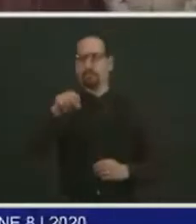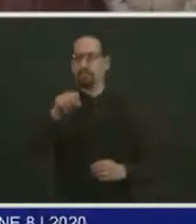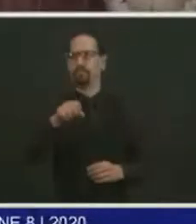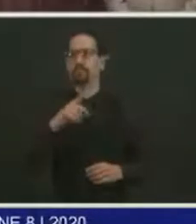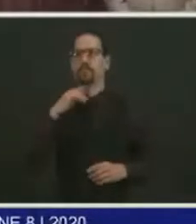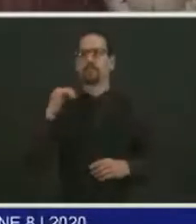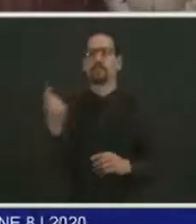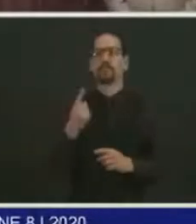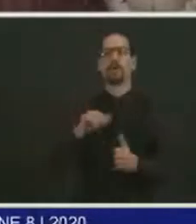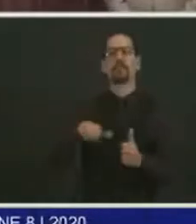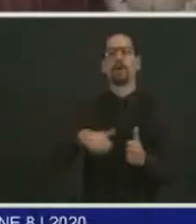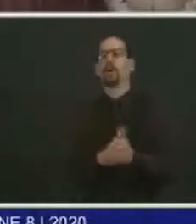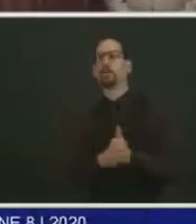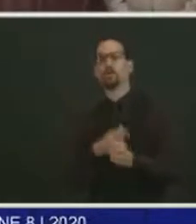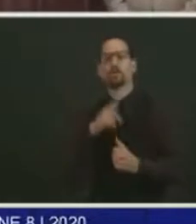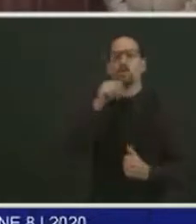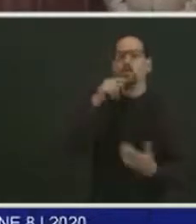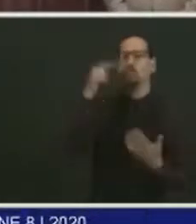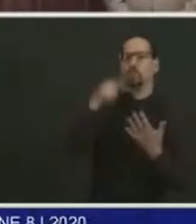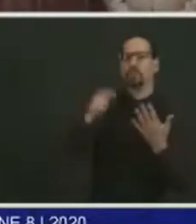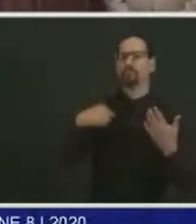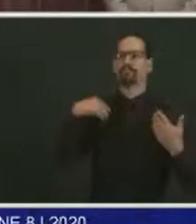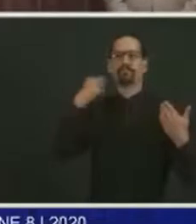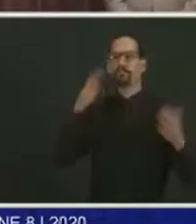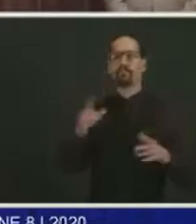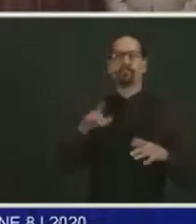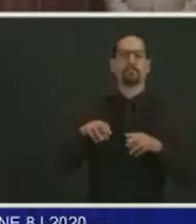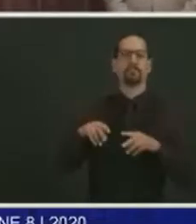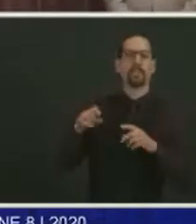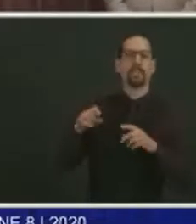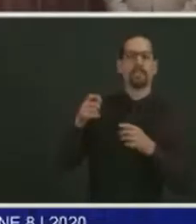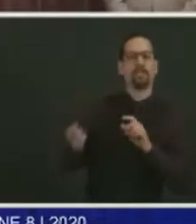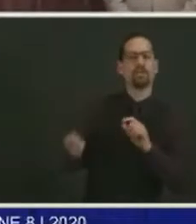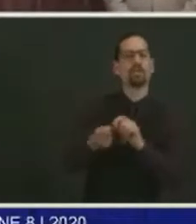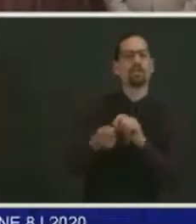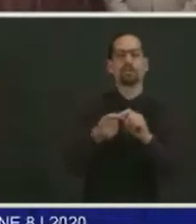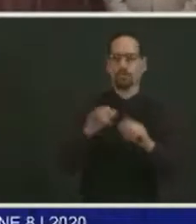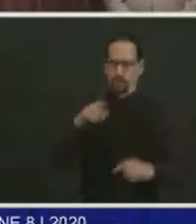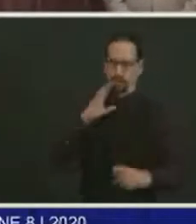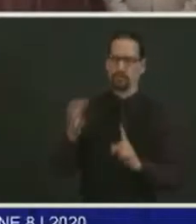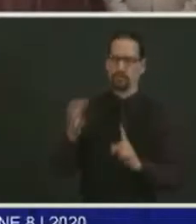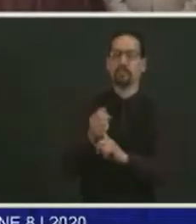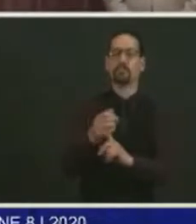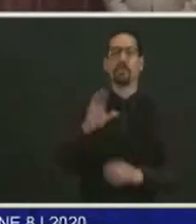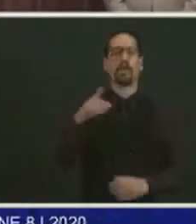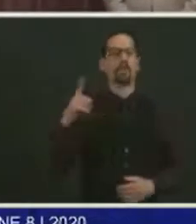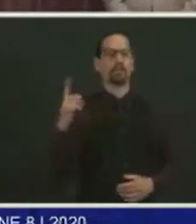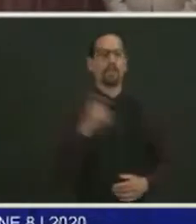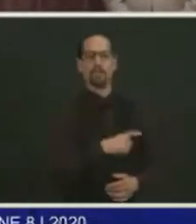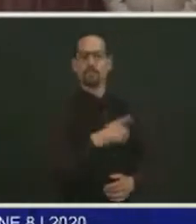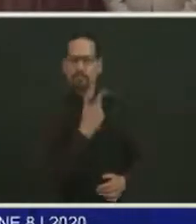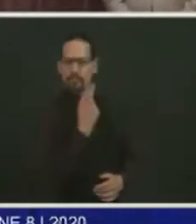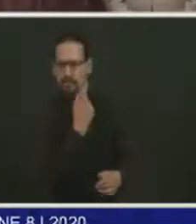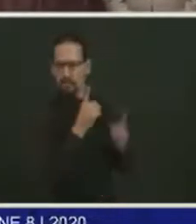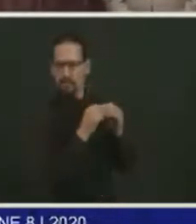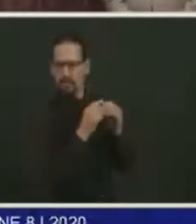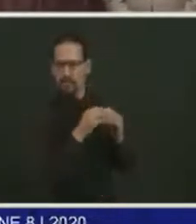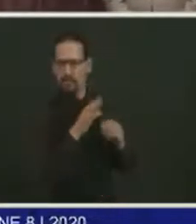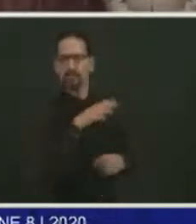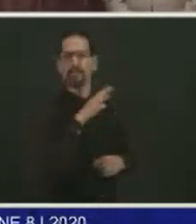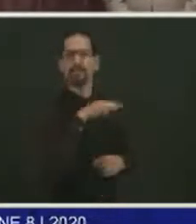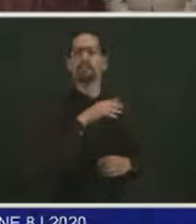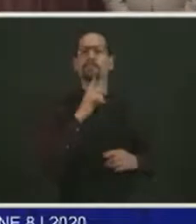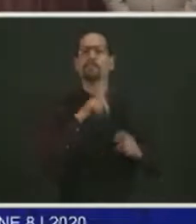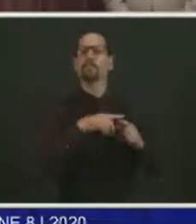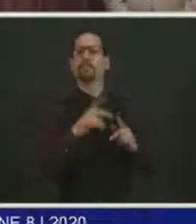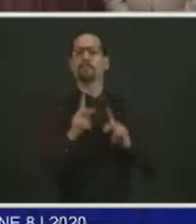thing. People that were there told me, all seriousness, the first gentleman was soothing, calm. What did